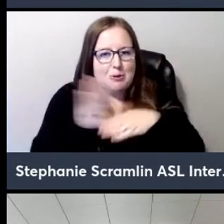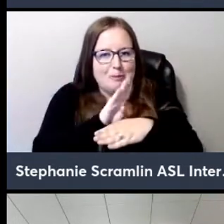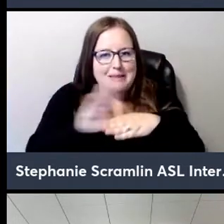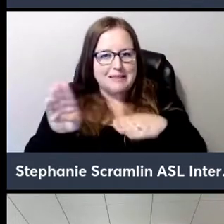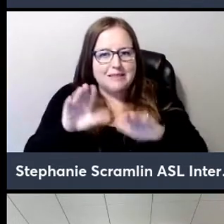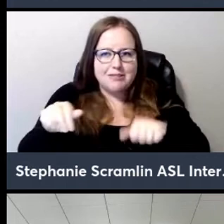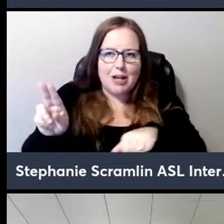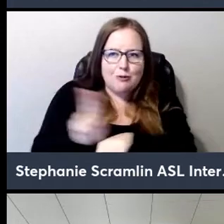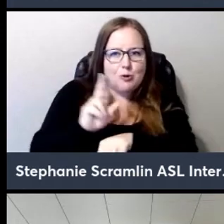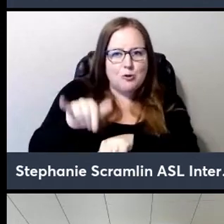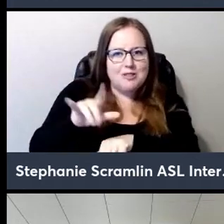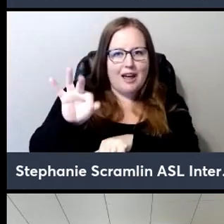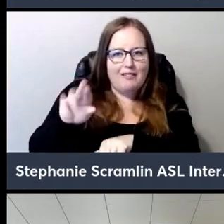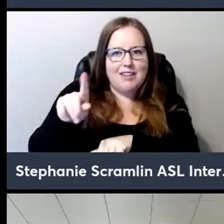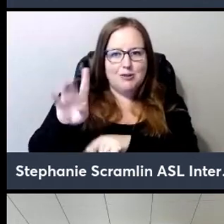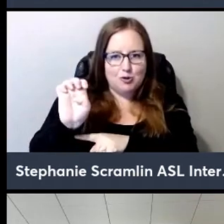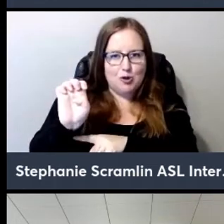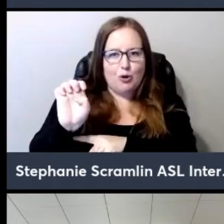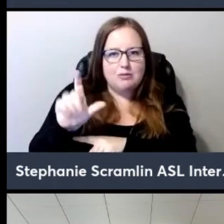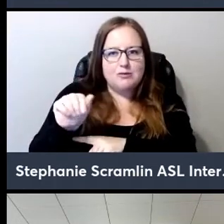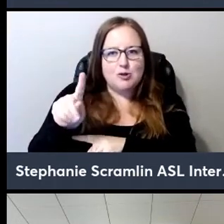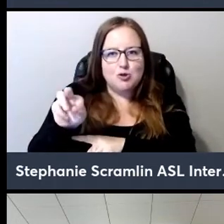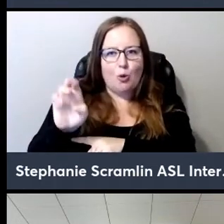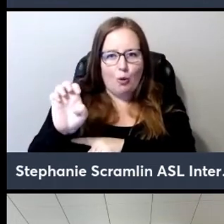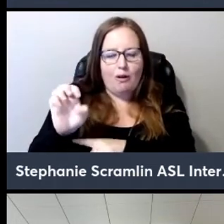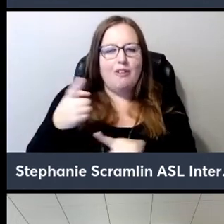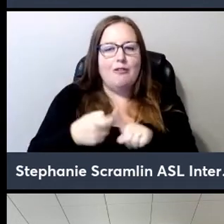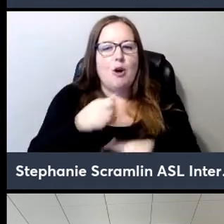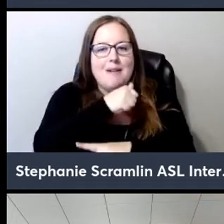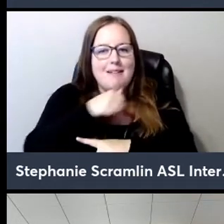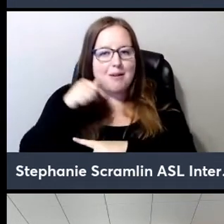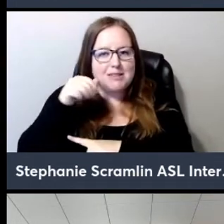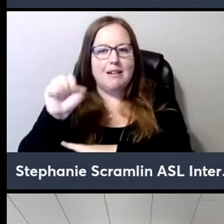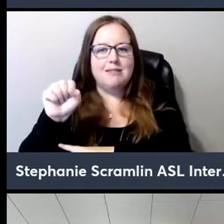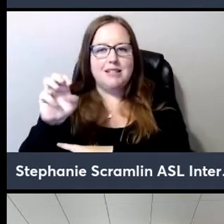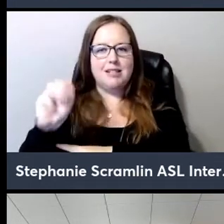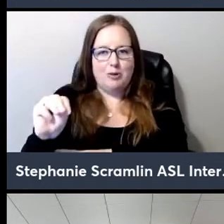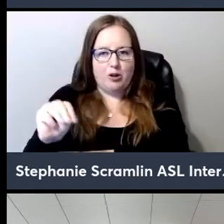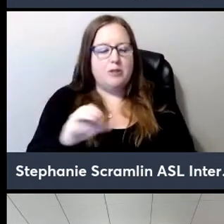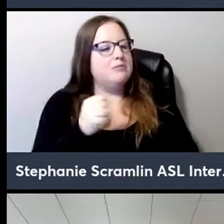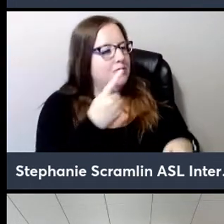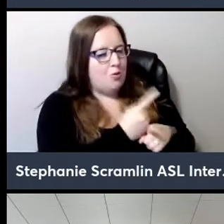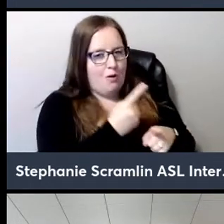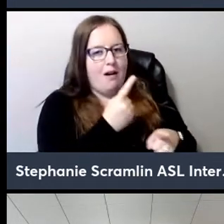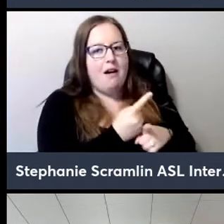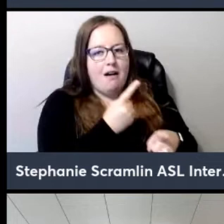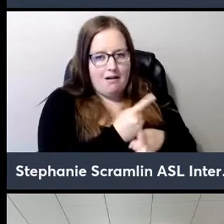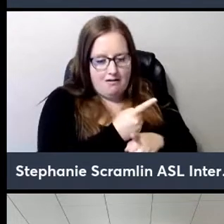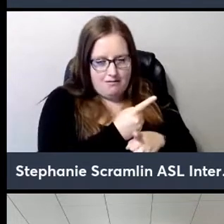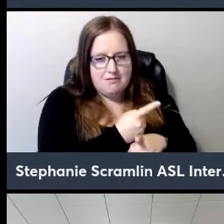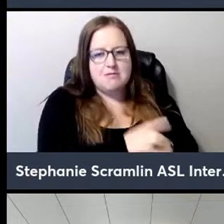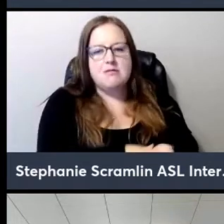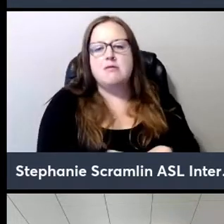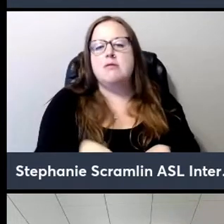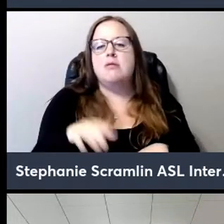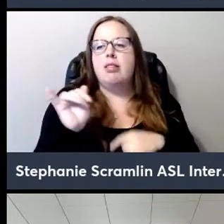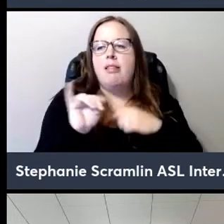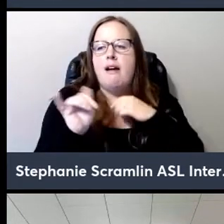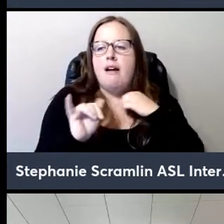of this feature store from Amazon SageMaker. yeah, indeed. I think